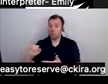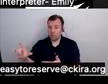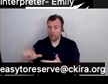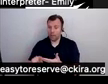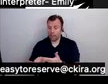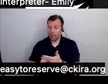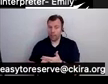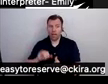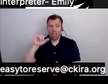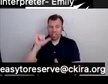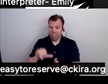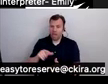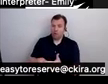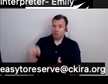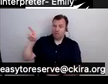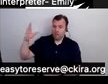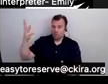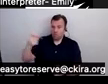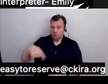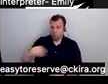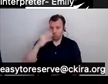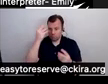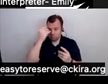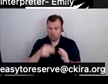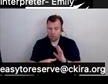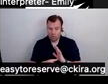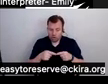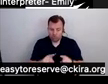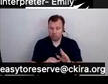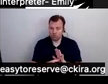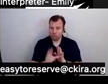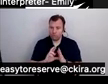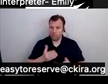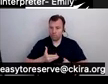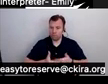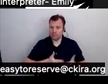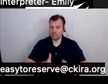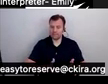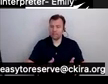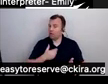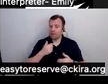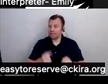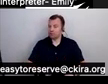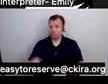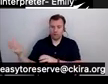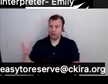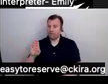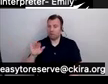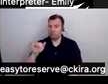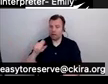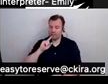are the things that they want reviewers to think about in reviewing grants. And they want to sort of take away that bias that can